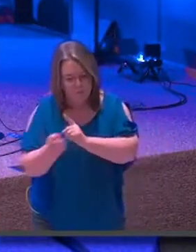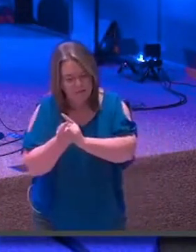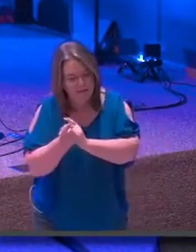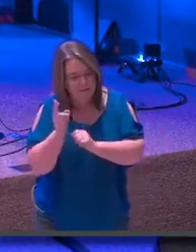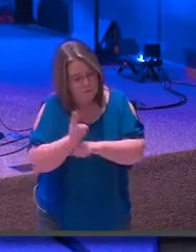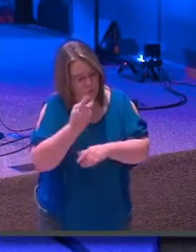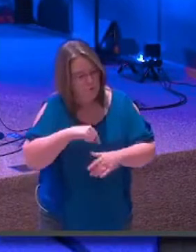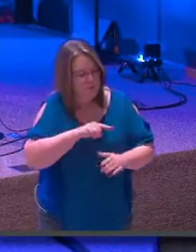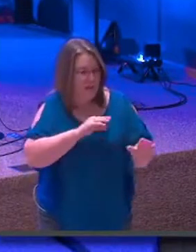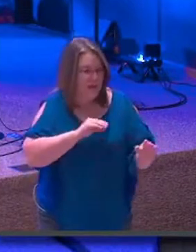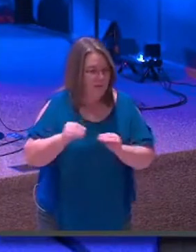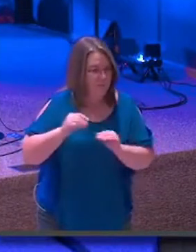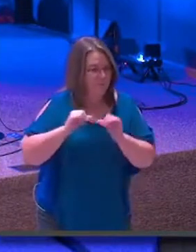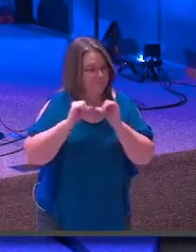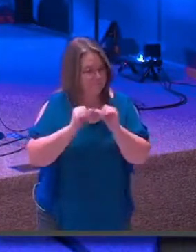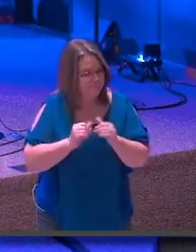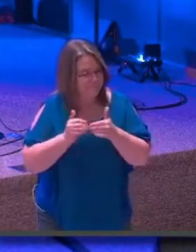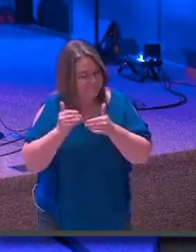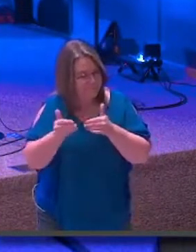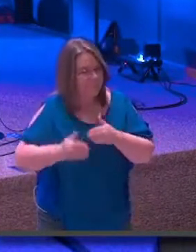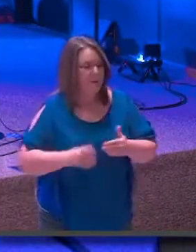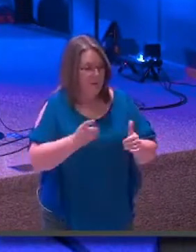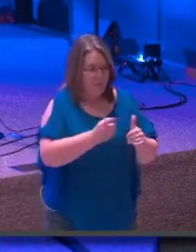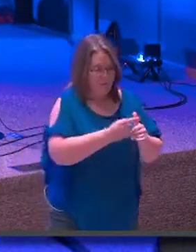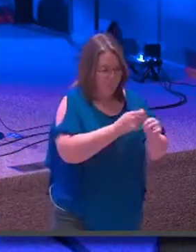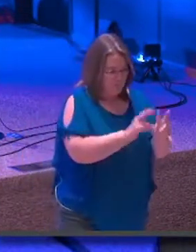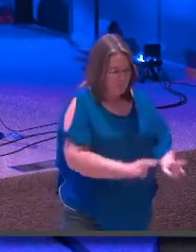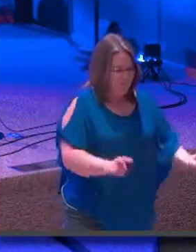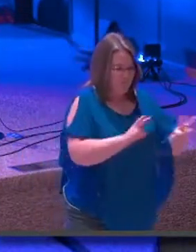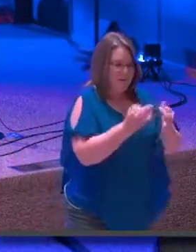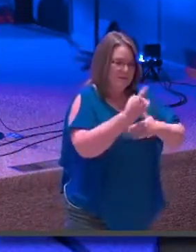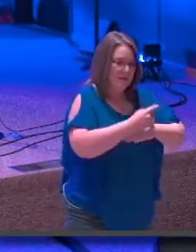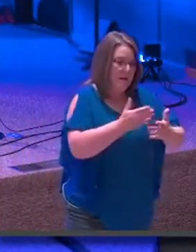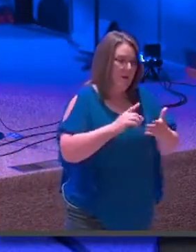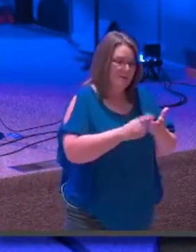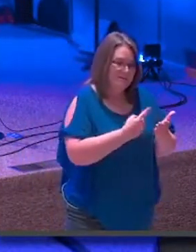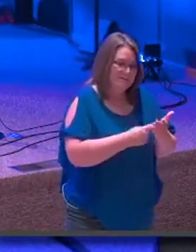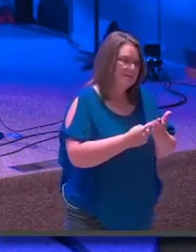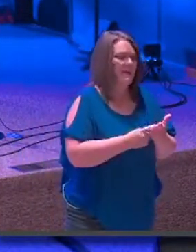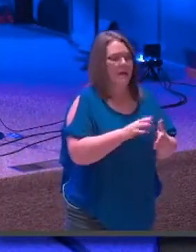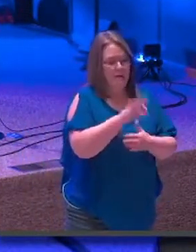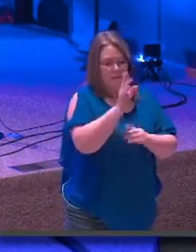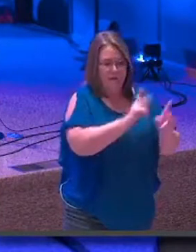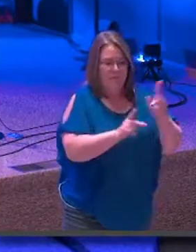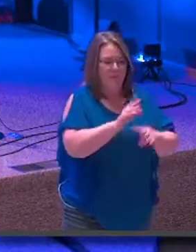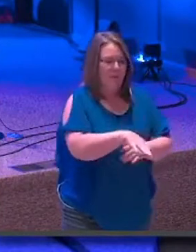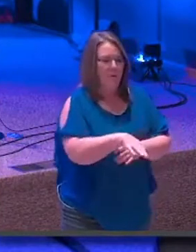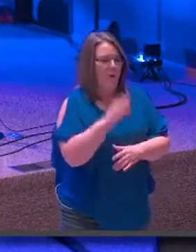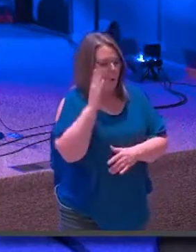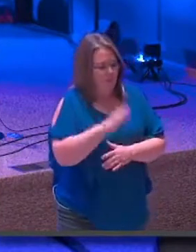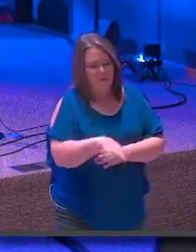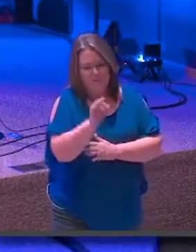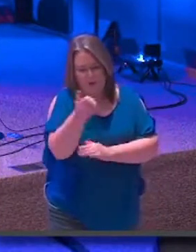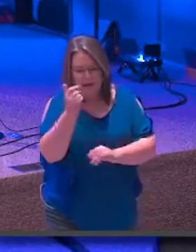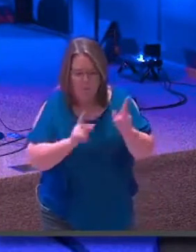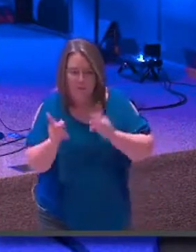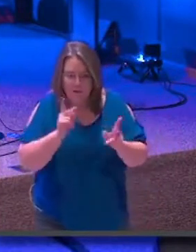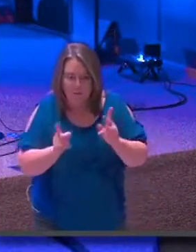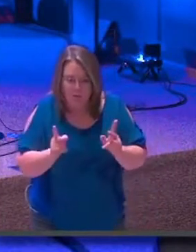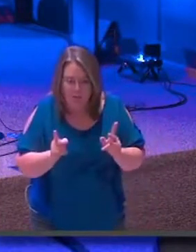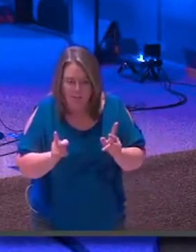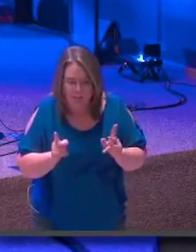us forward. Okay, so the first value today I want to talk about is found people, find people. That's right. You've